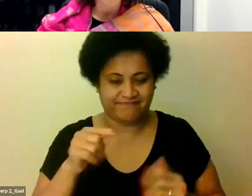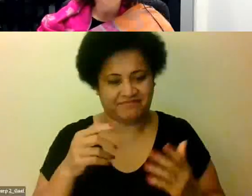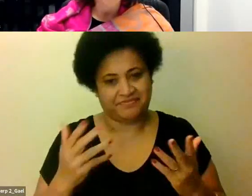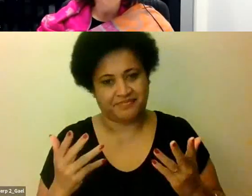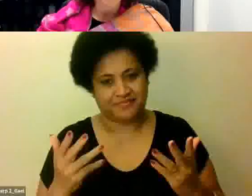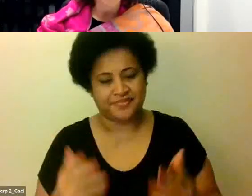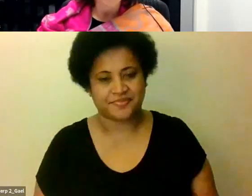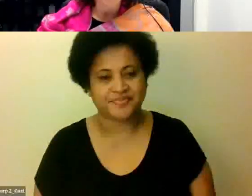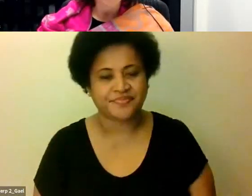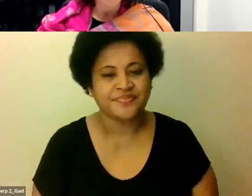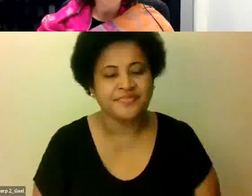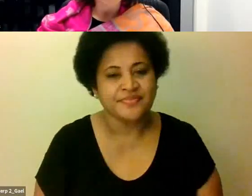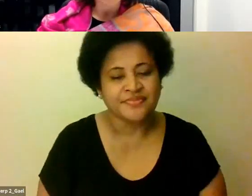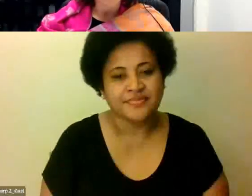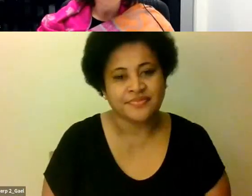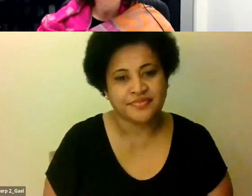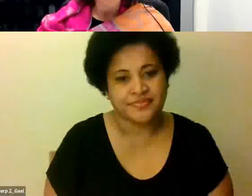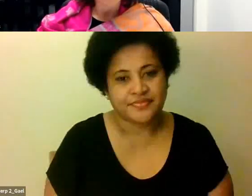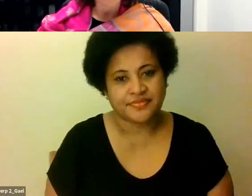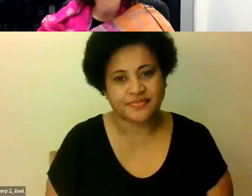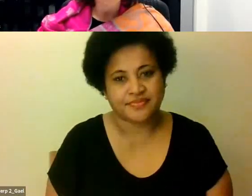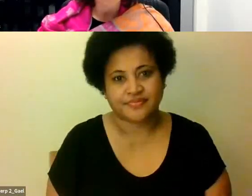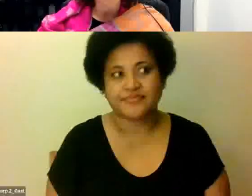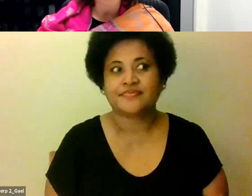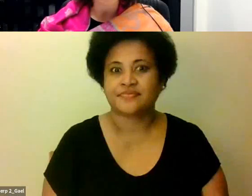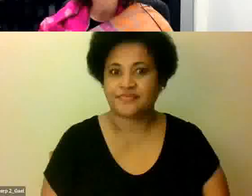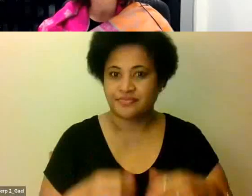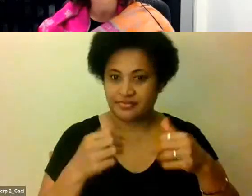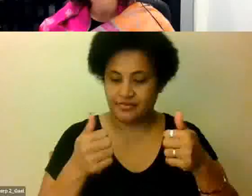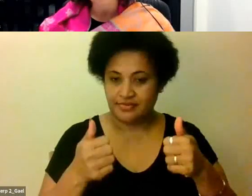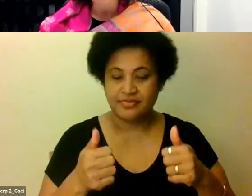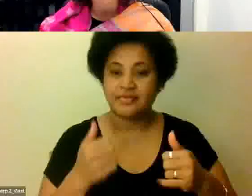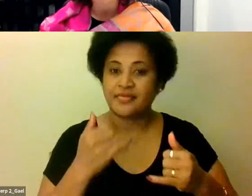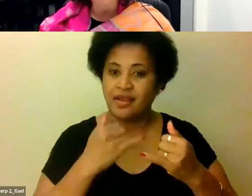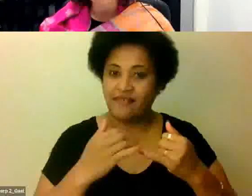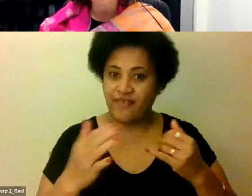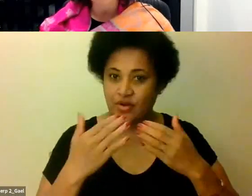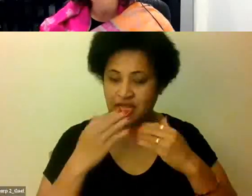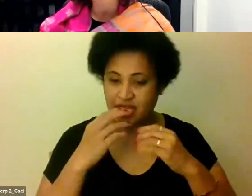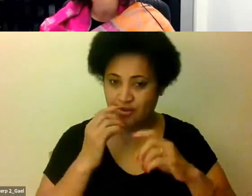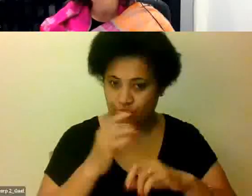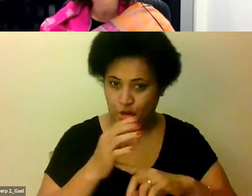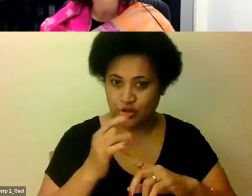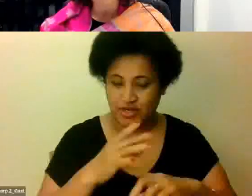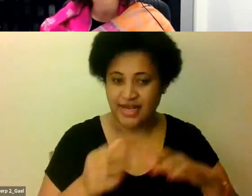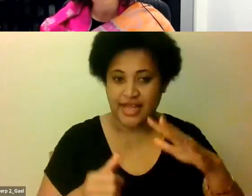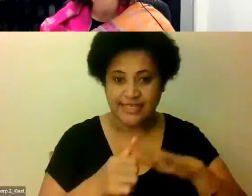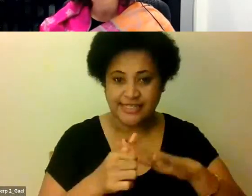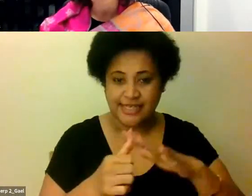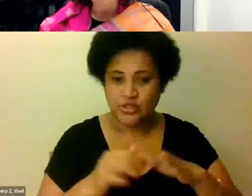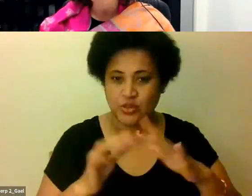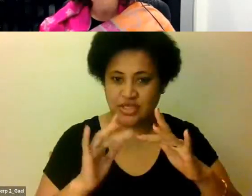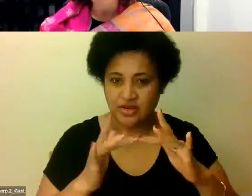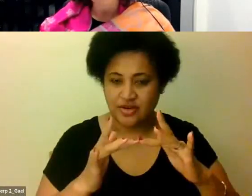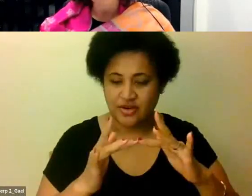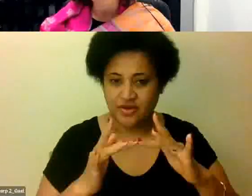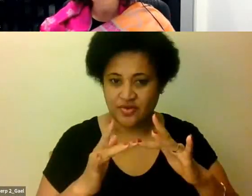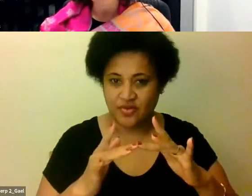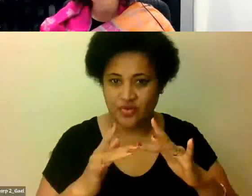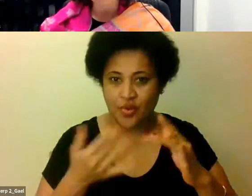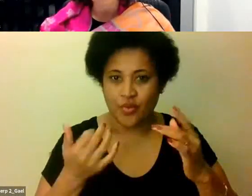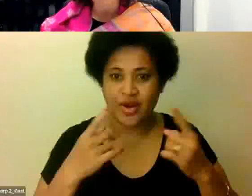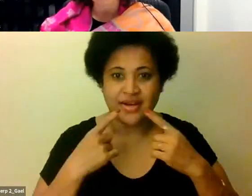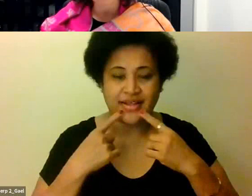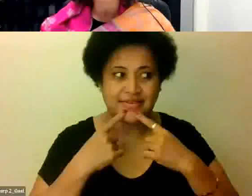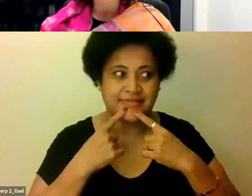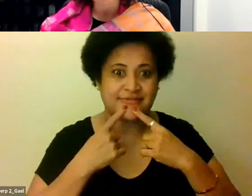Thank you so much, Harpreet. Yes, very important. And I think that access to internet has been announced as a